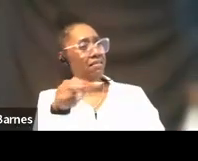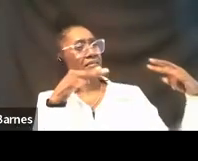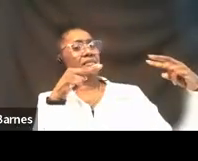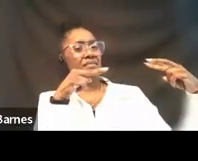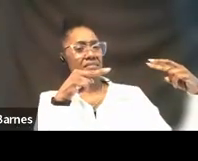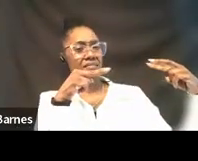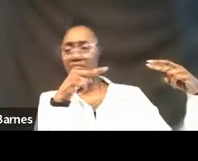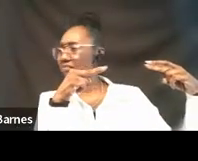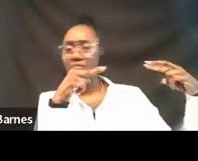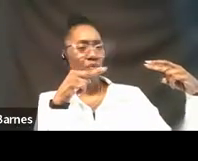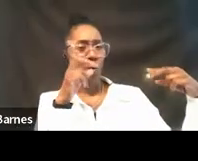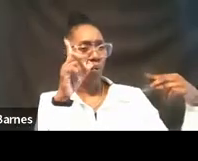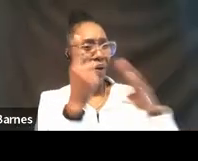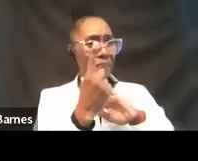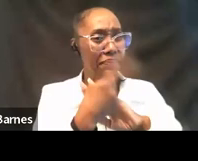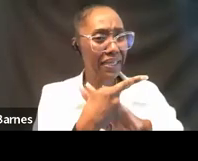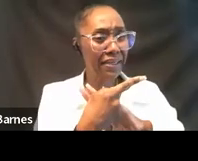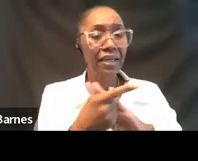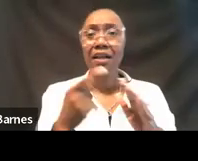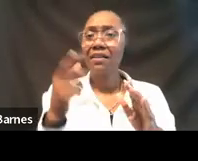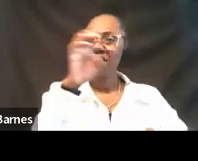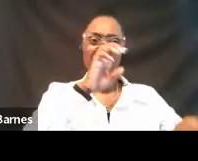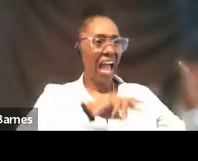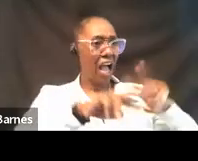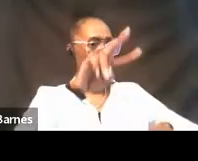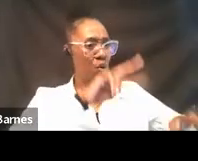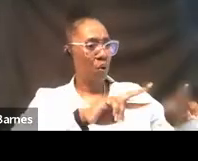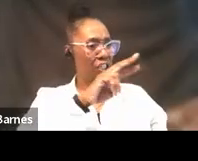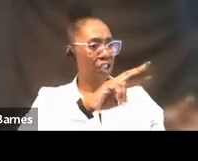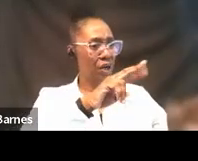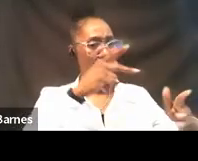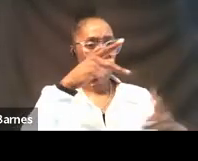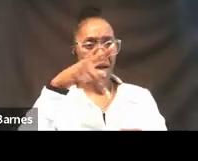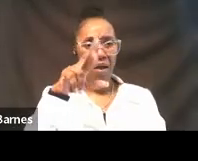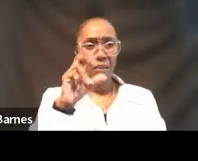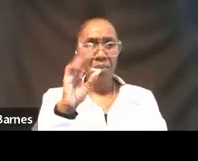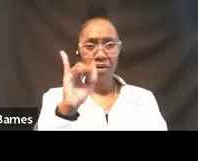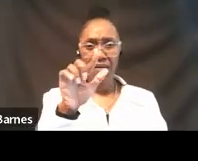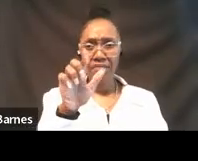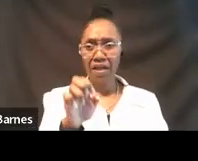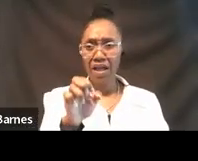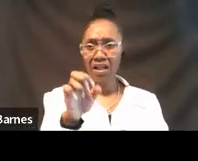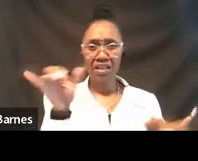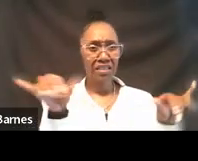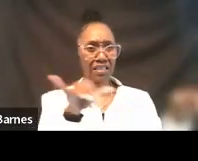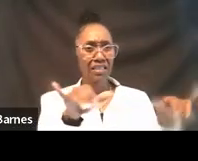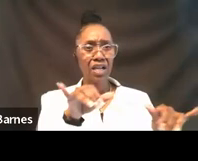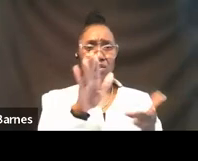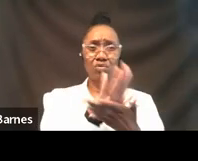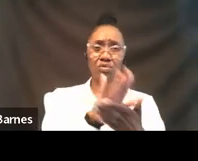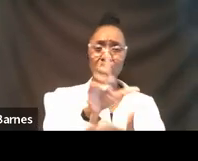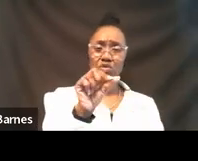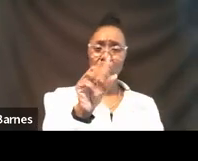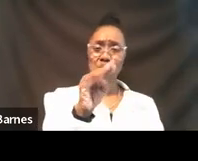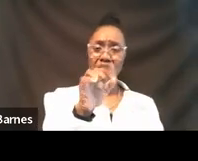minute, these evaluation profiles look the same at a school that was located 20 miles away from another school that we